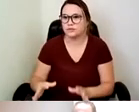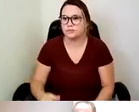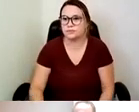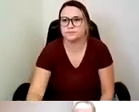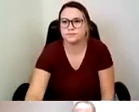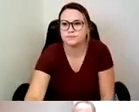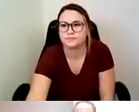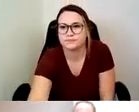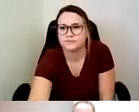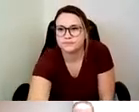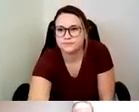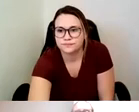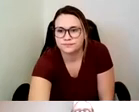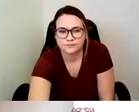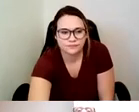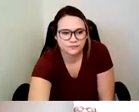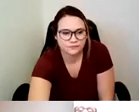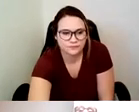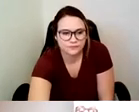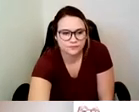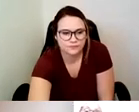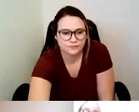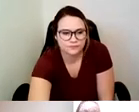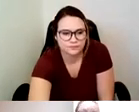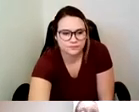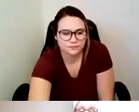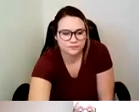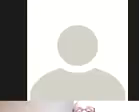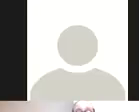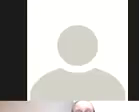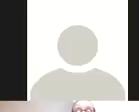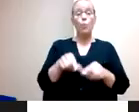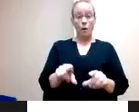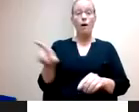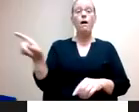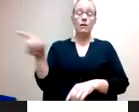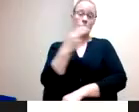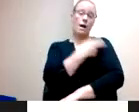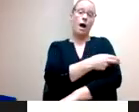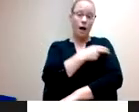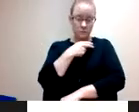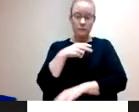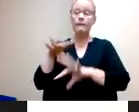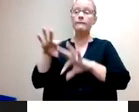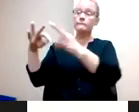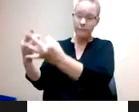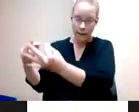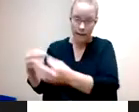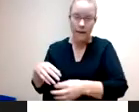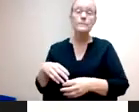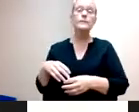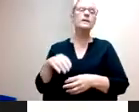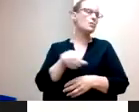So again, many times in the hospital, we have conversations that pull in family. Many decision makers want other